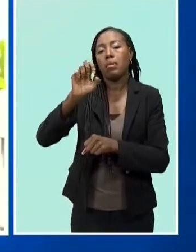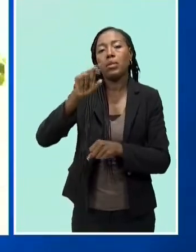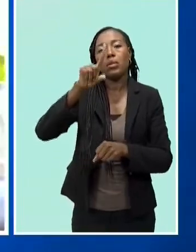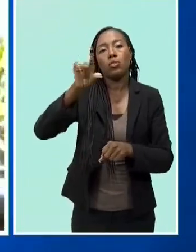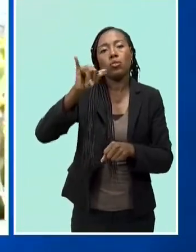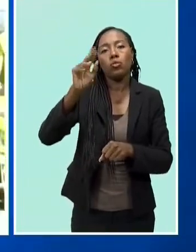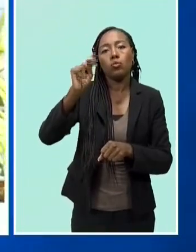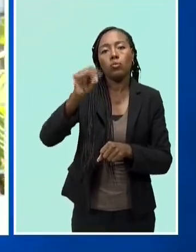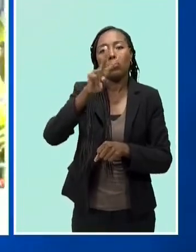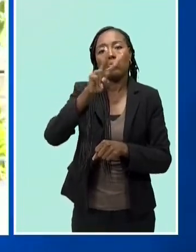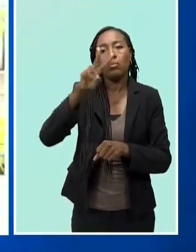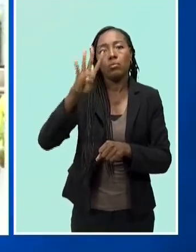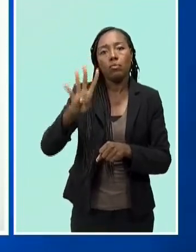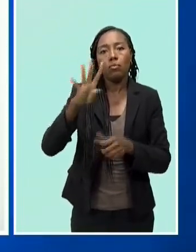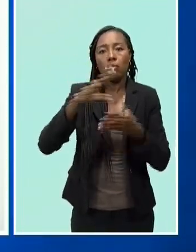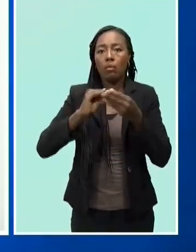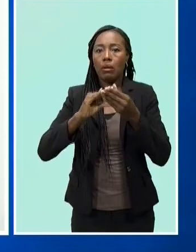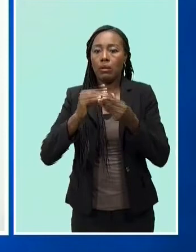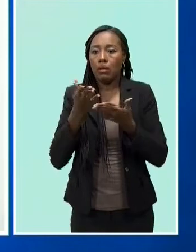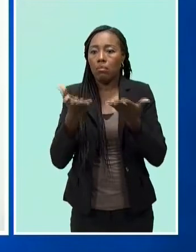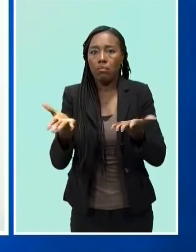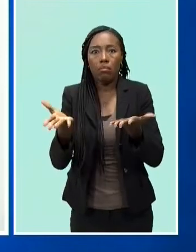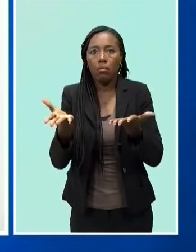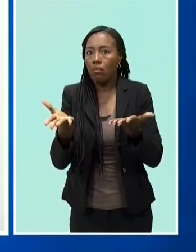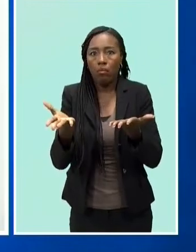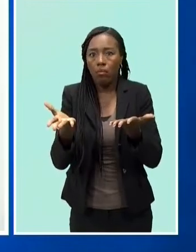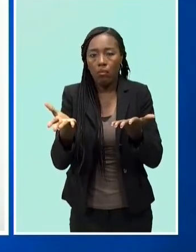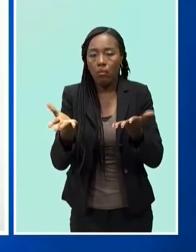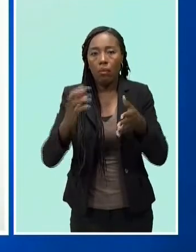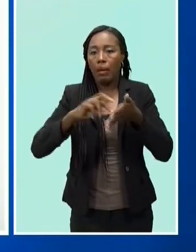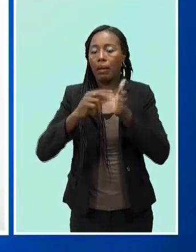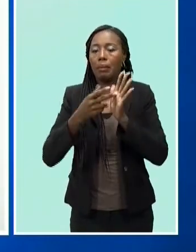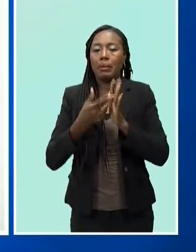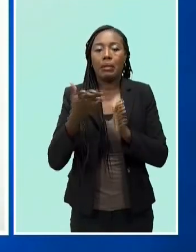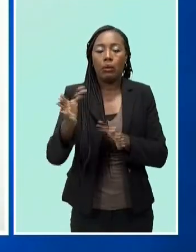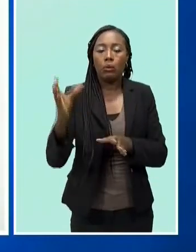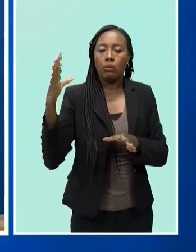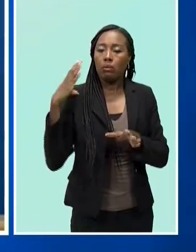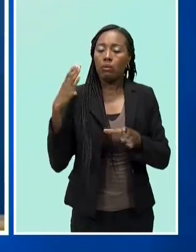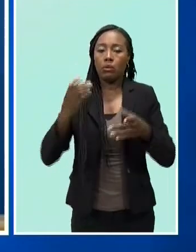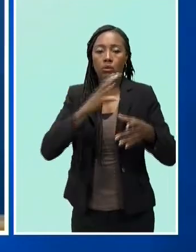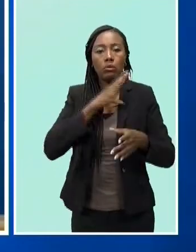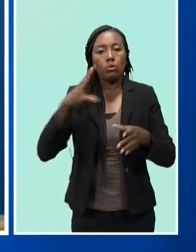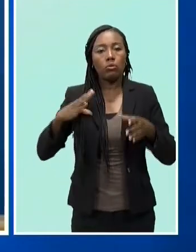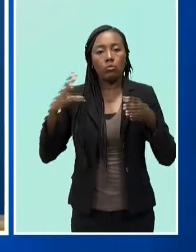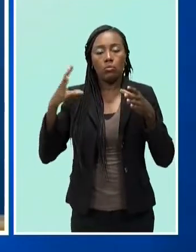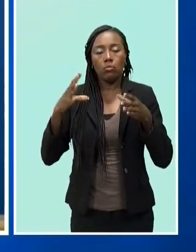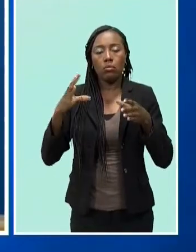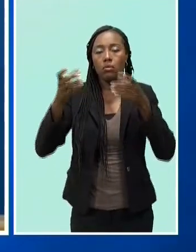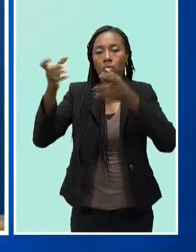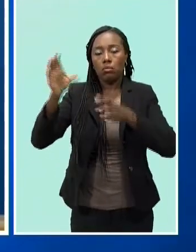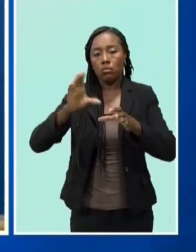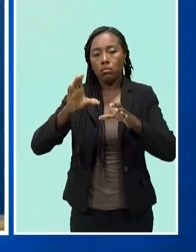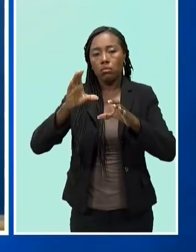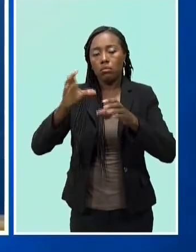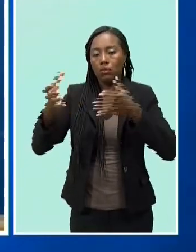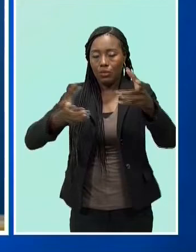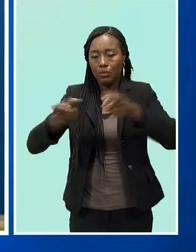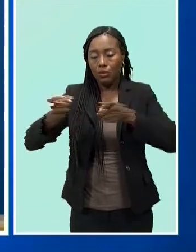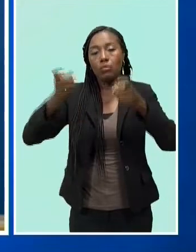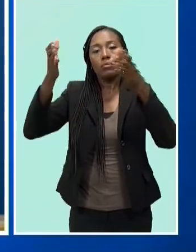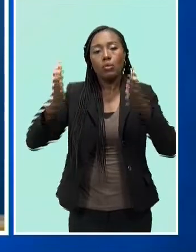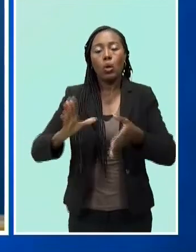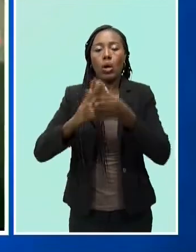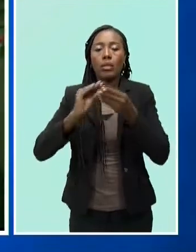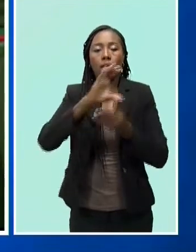post vacant. The decision by the former GECOM chair to demit office is in keeping with the ruling of the Caribbean Court of Justice, CCJ,